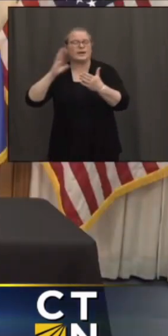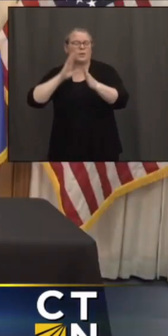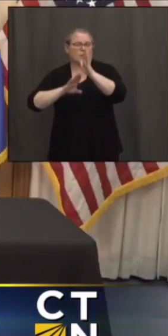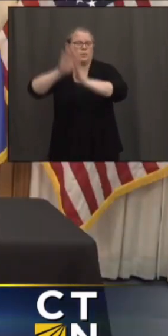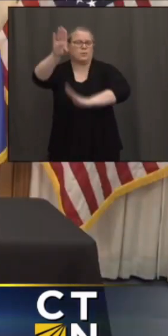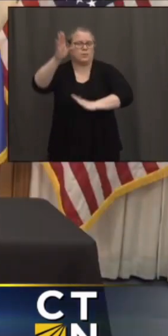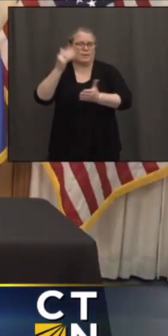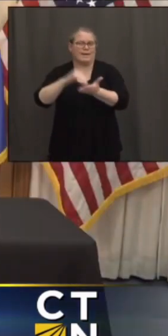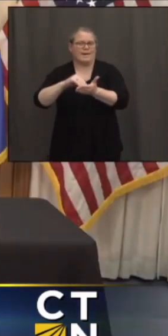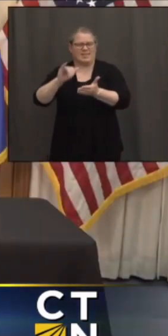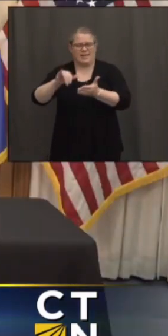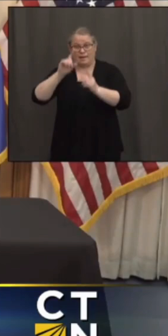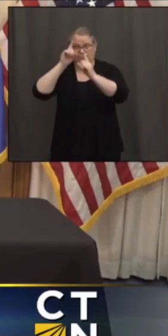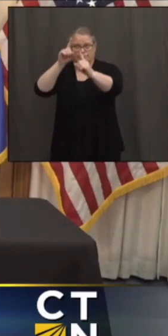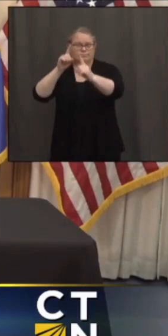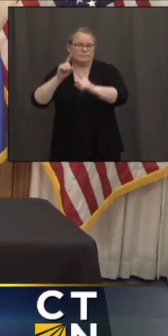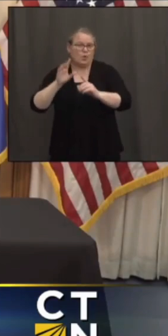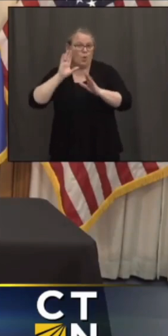Connecticut Public Media.